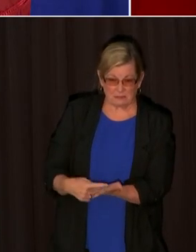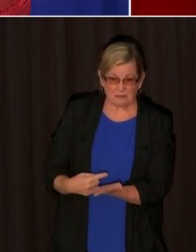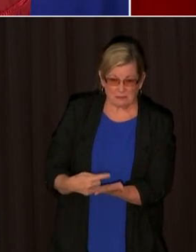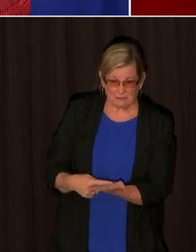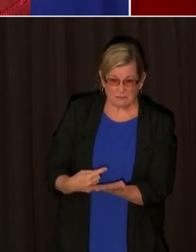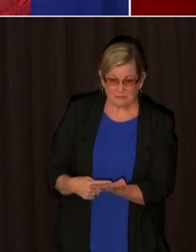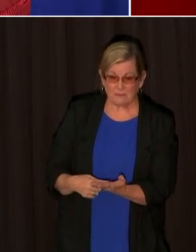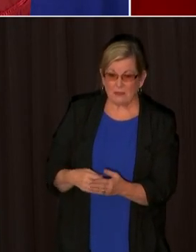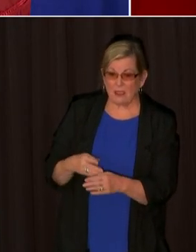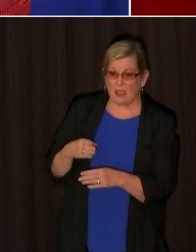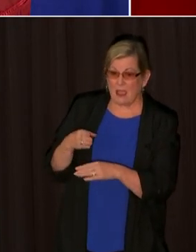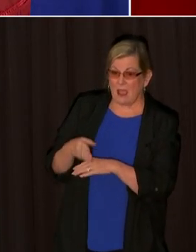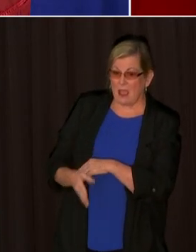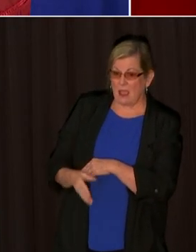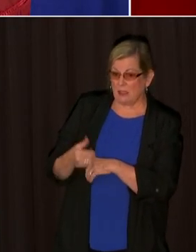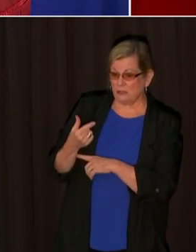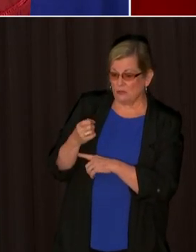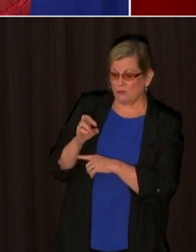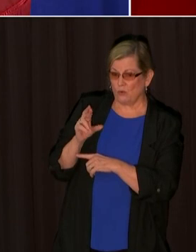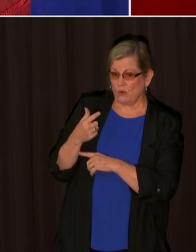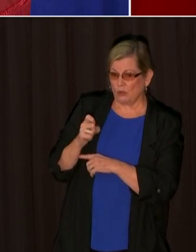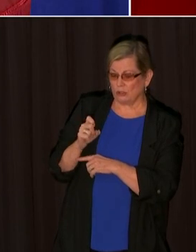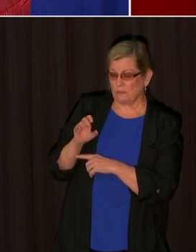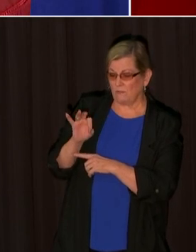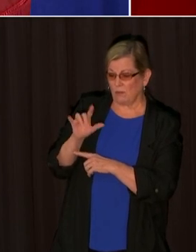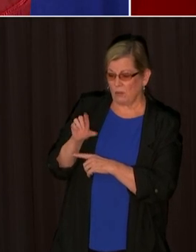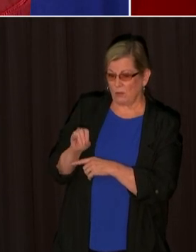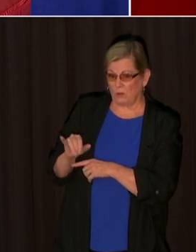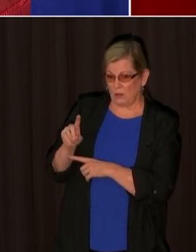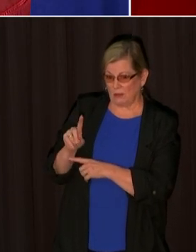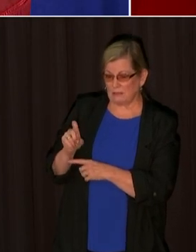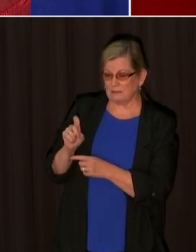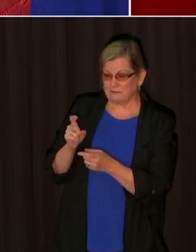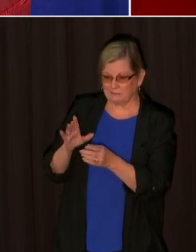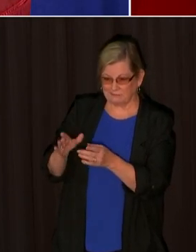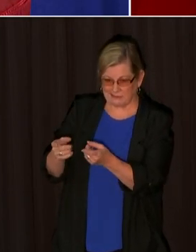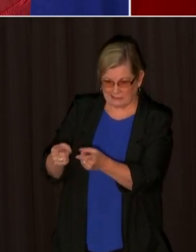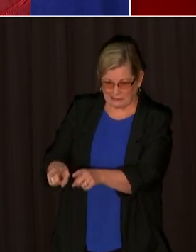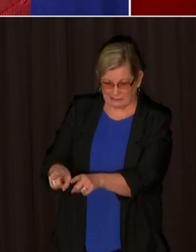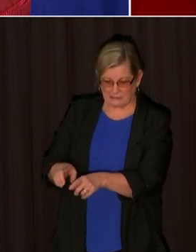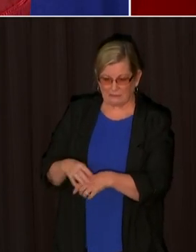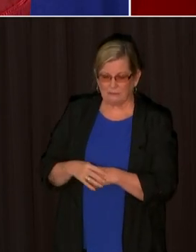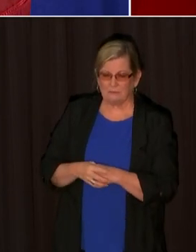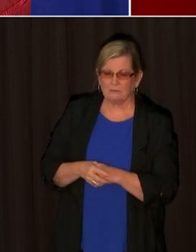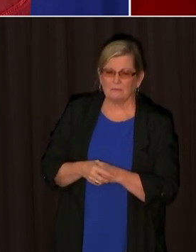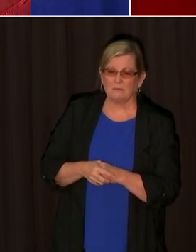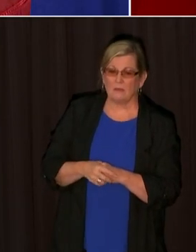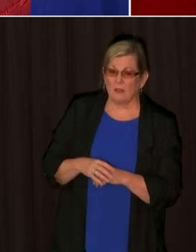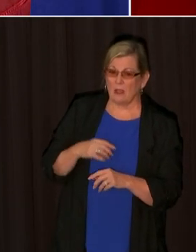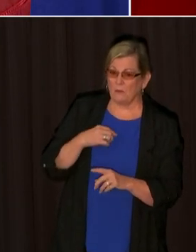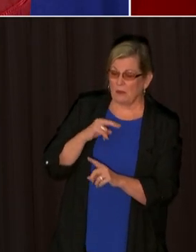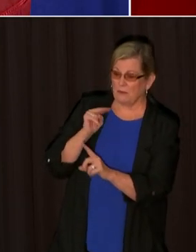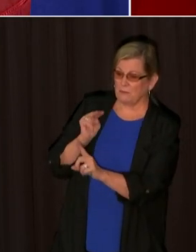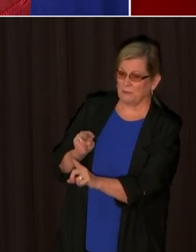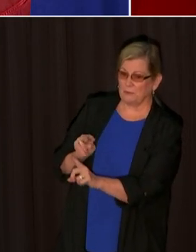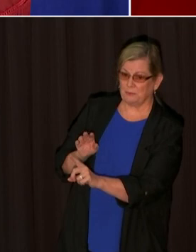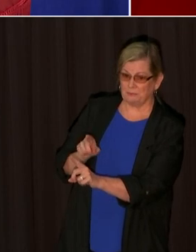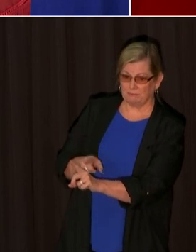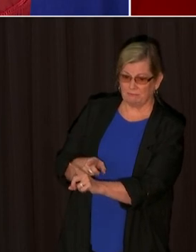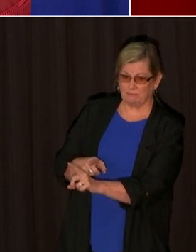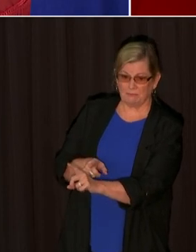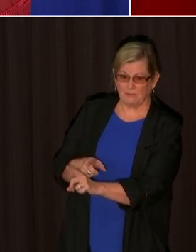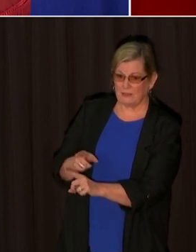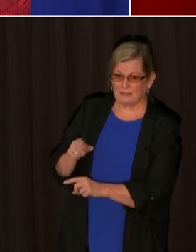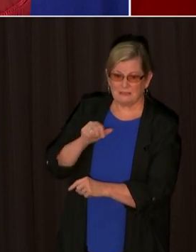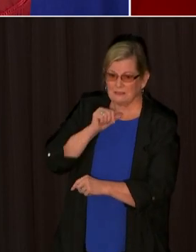George Floyd, and they adjusted that. And in our view, it had no business being considered on